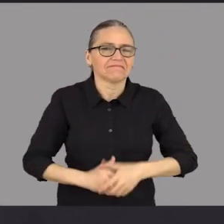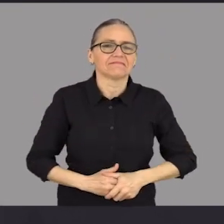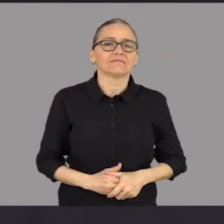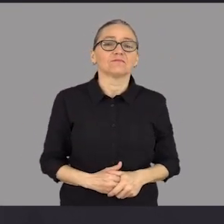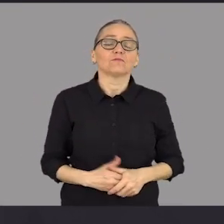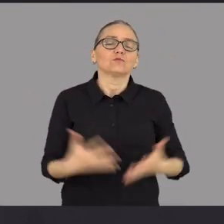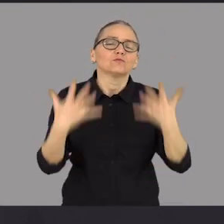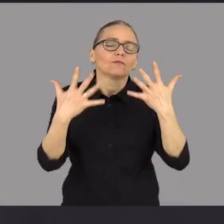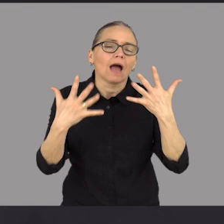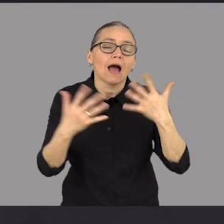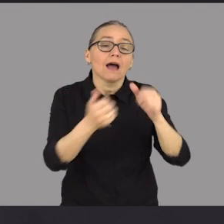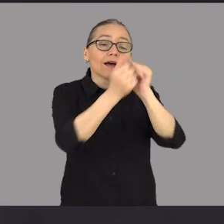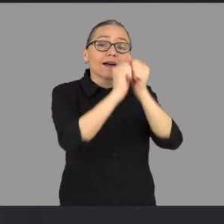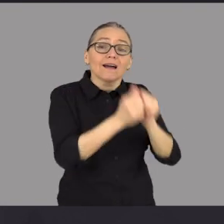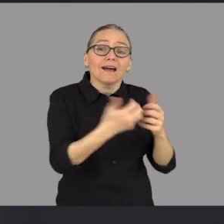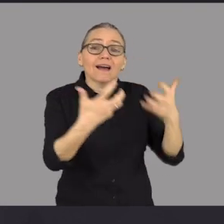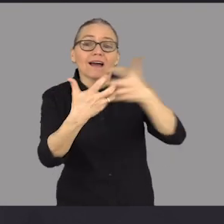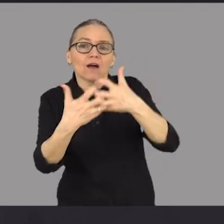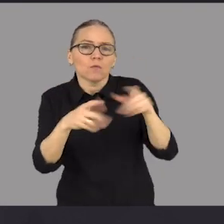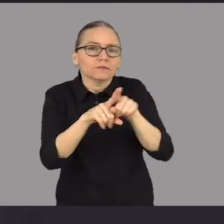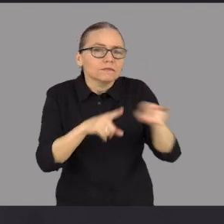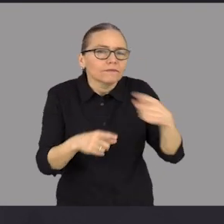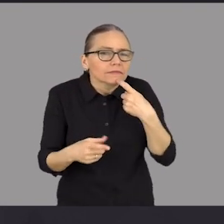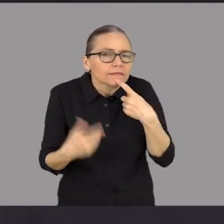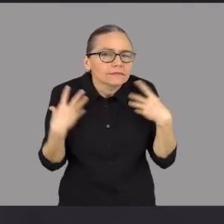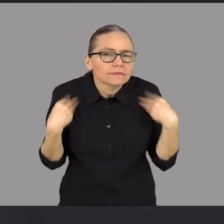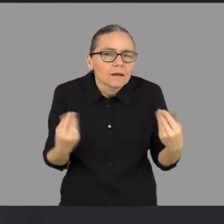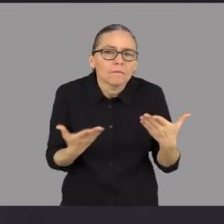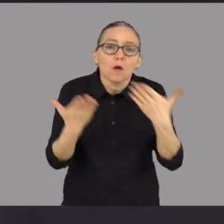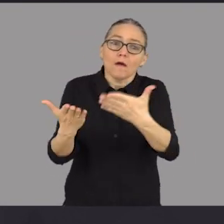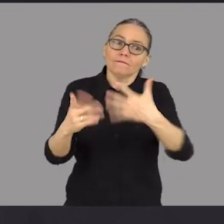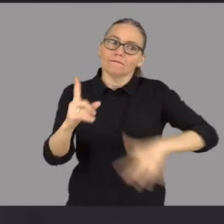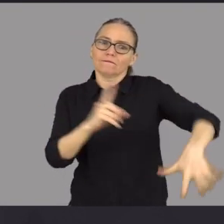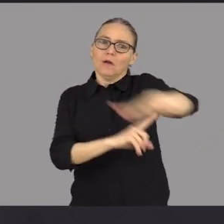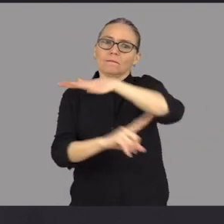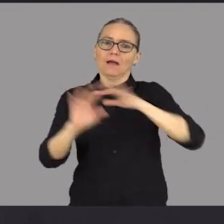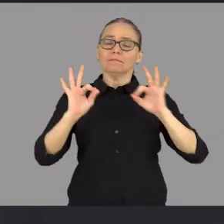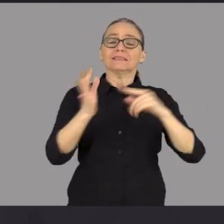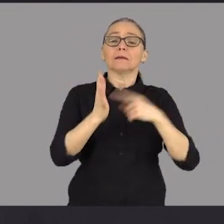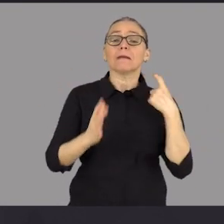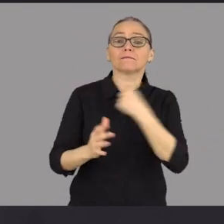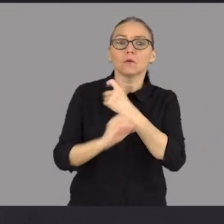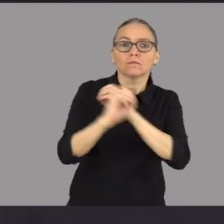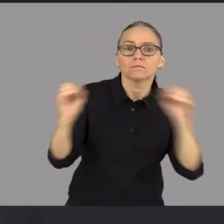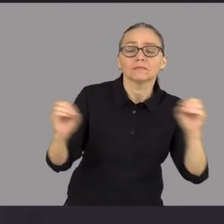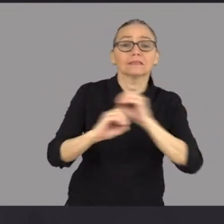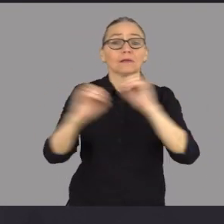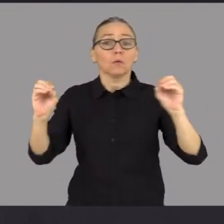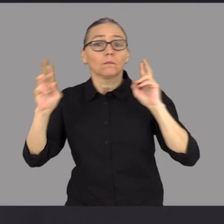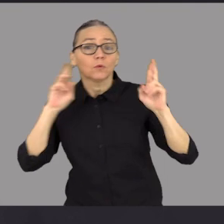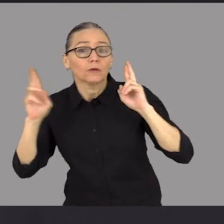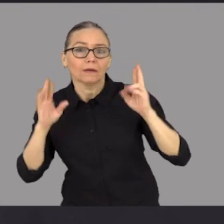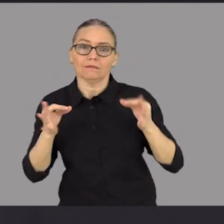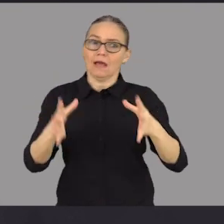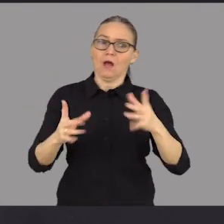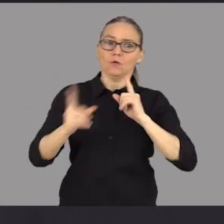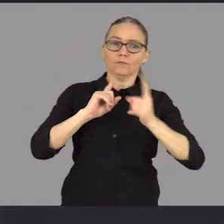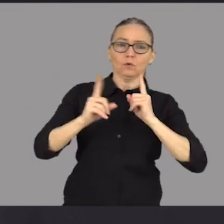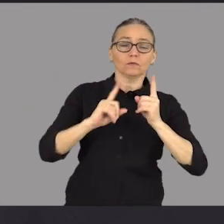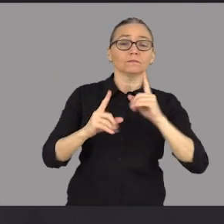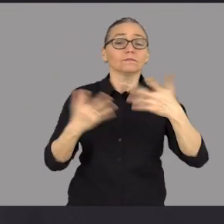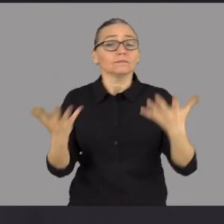of. Oftentimes, accommodations are as simple as providing a scent-free or a noise-free environment during an